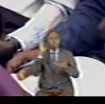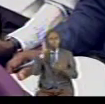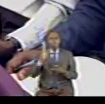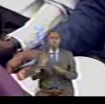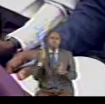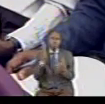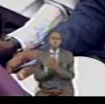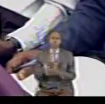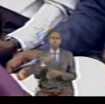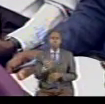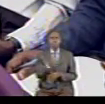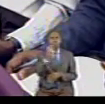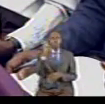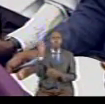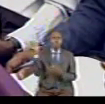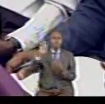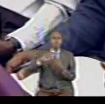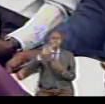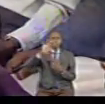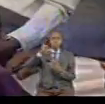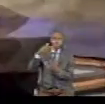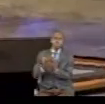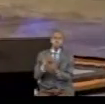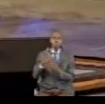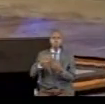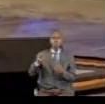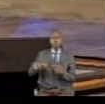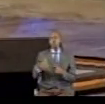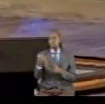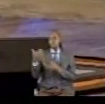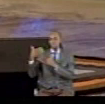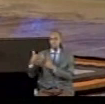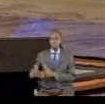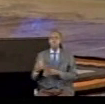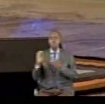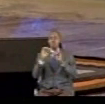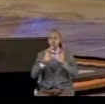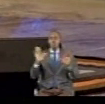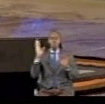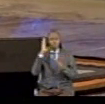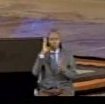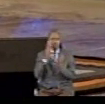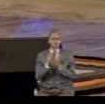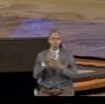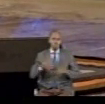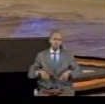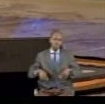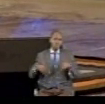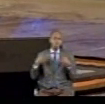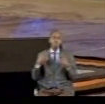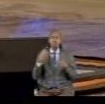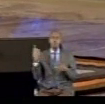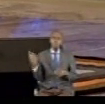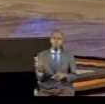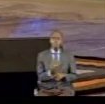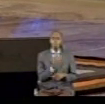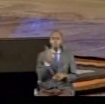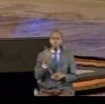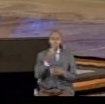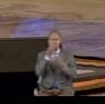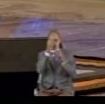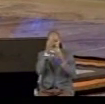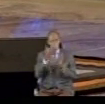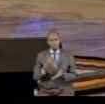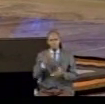side. Nothing will destroy your life before you get to the other side. Always hold his word in